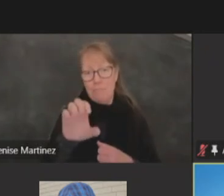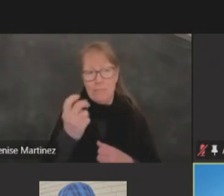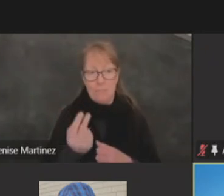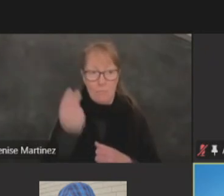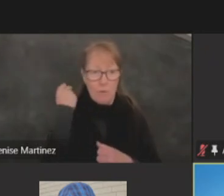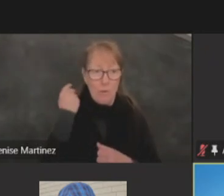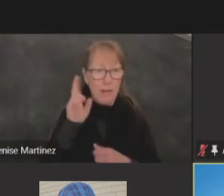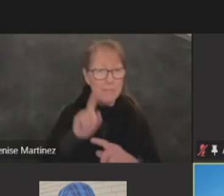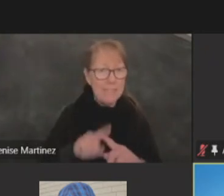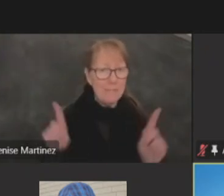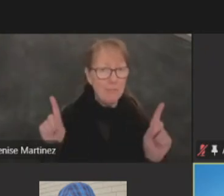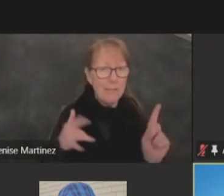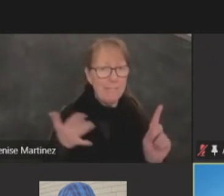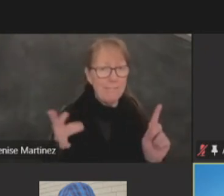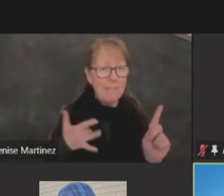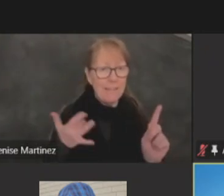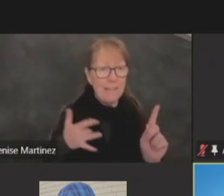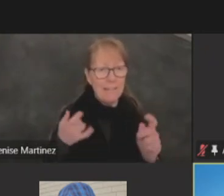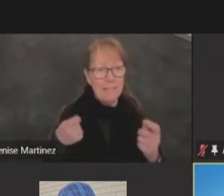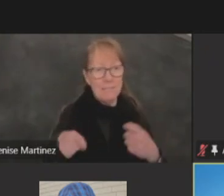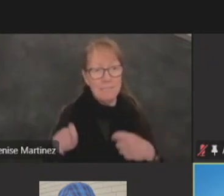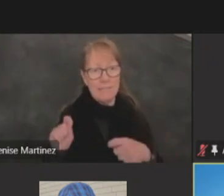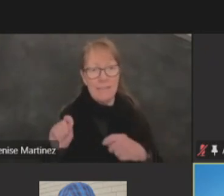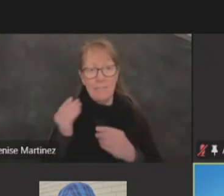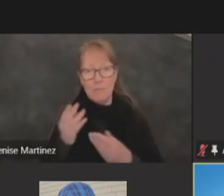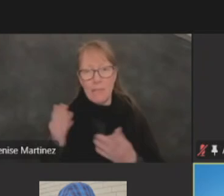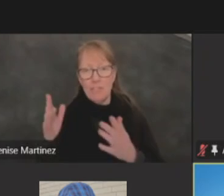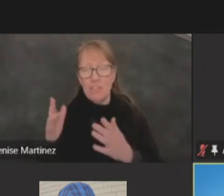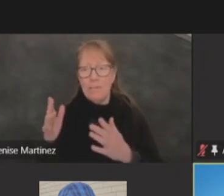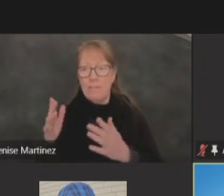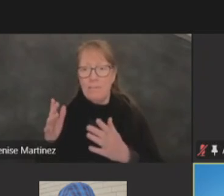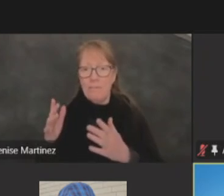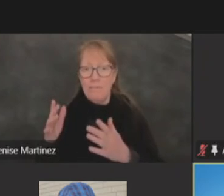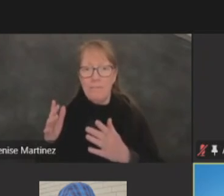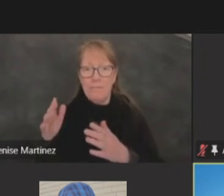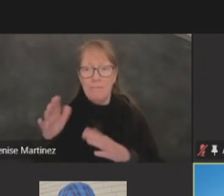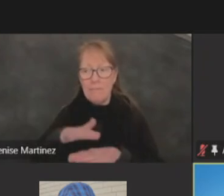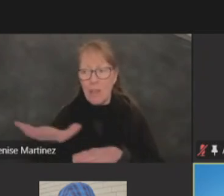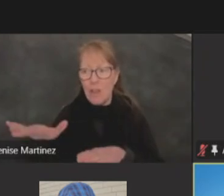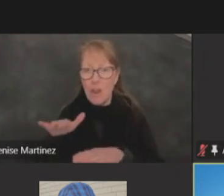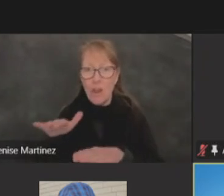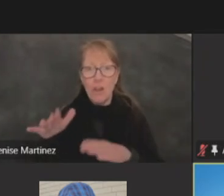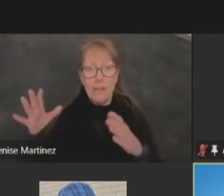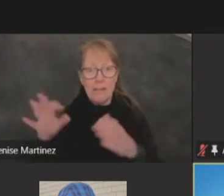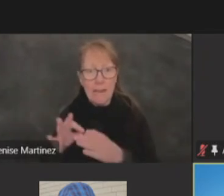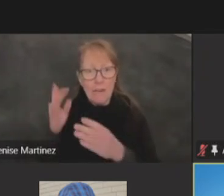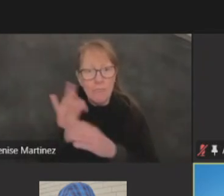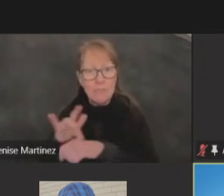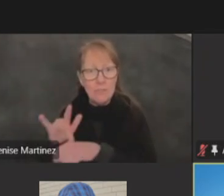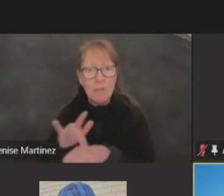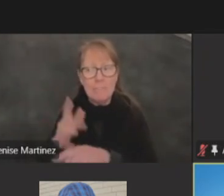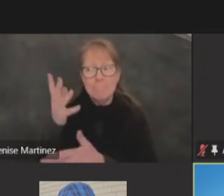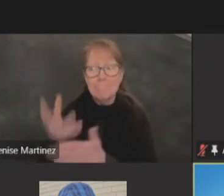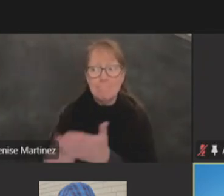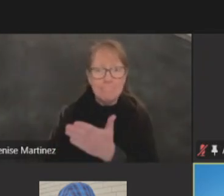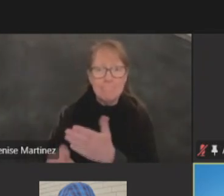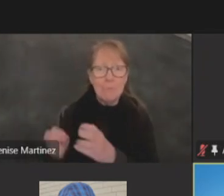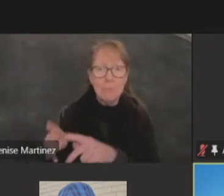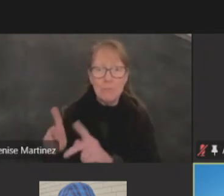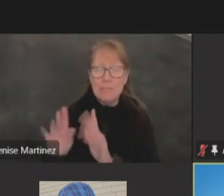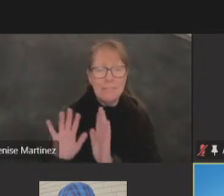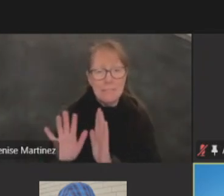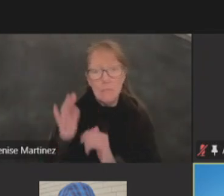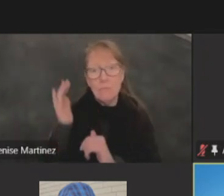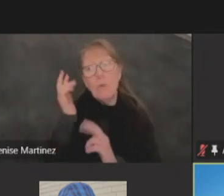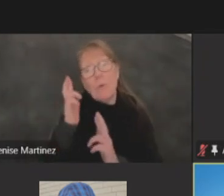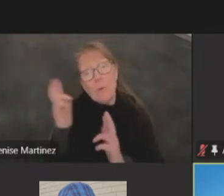where we really try to connect residents with resources. We don't want to totally give up that opportunity because we hope a lot of people will